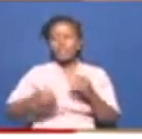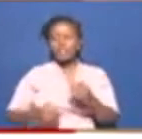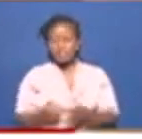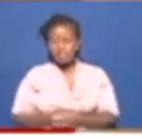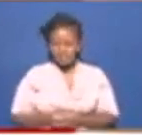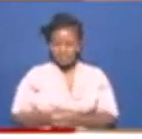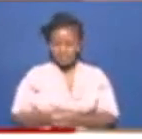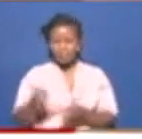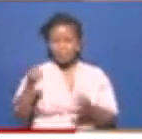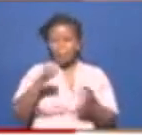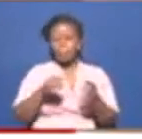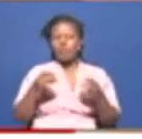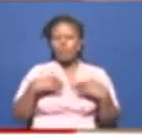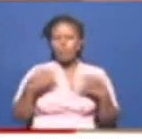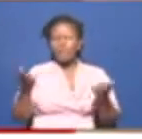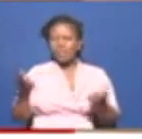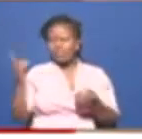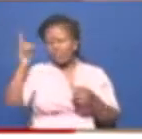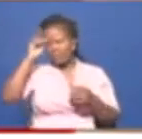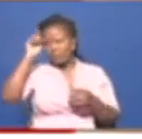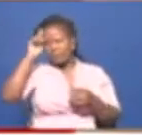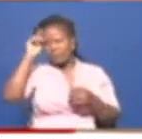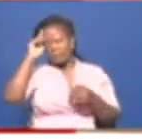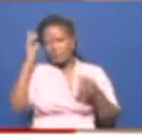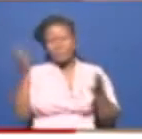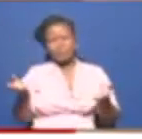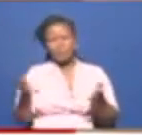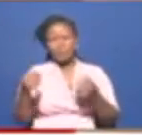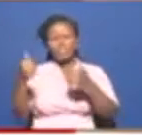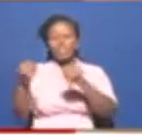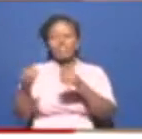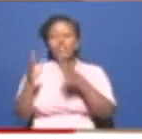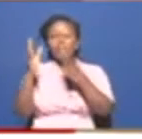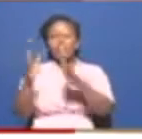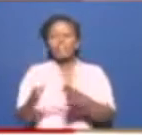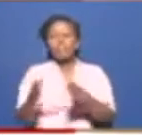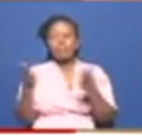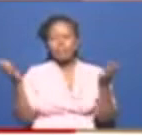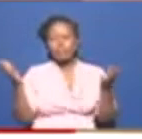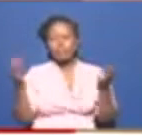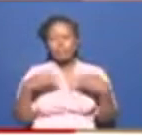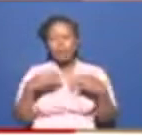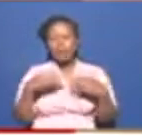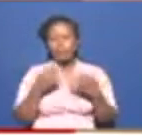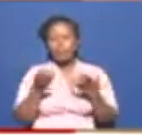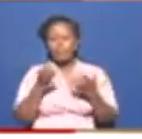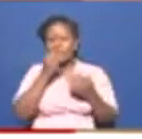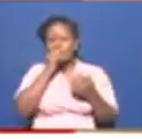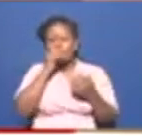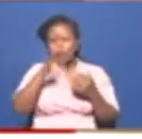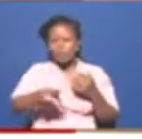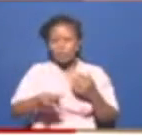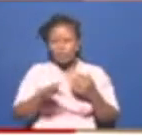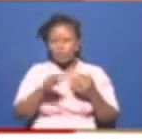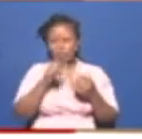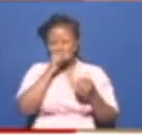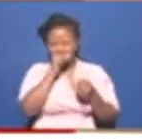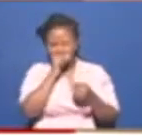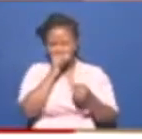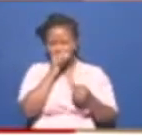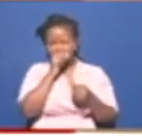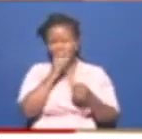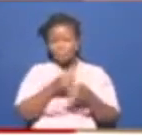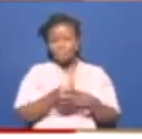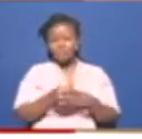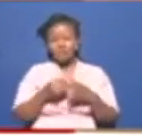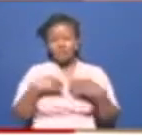There's a perception that anyone leaking urine and feces uncontrollably has been bewitched. There's some issue of a problem. There's a lot of stigma